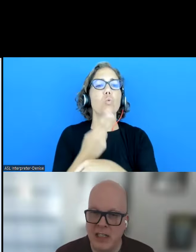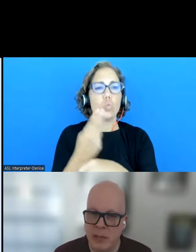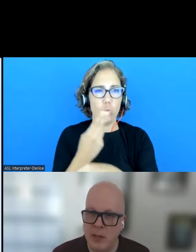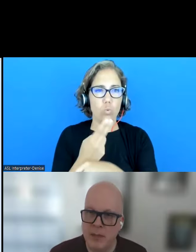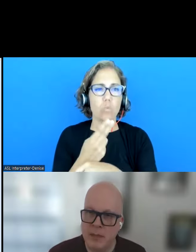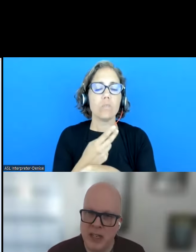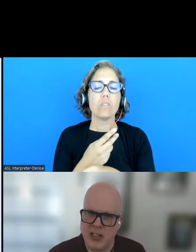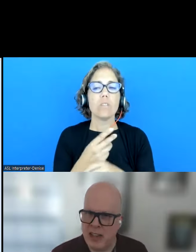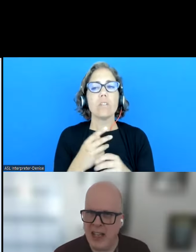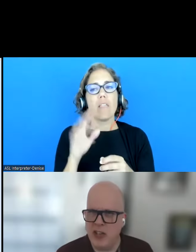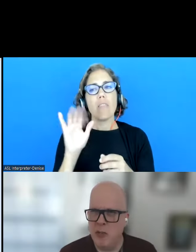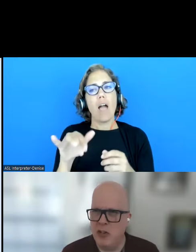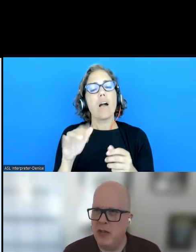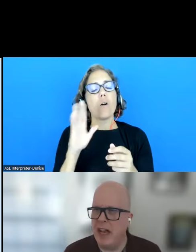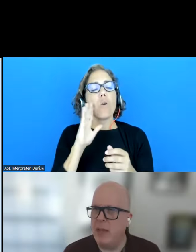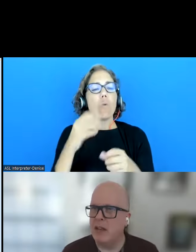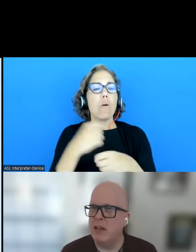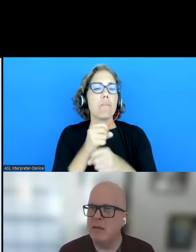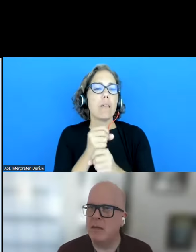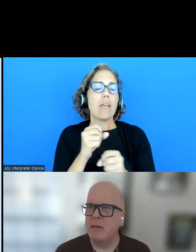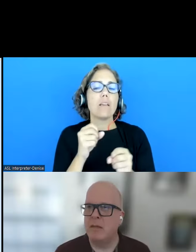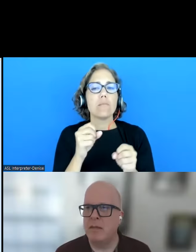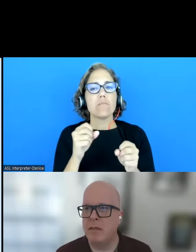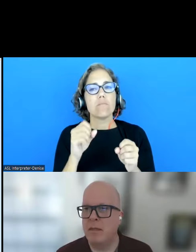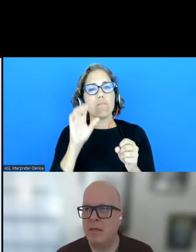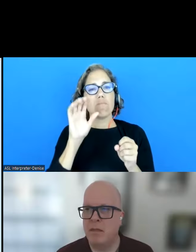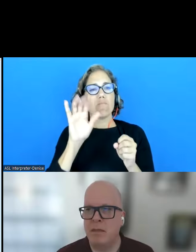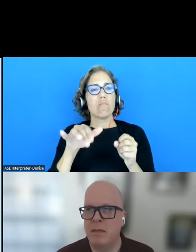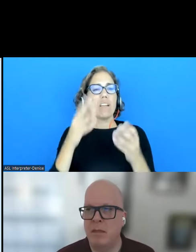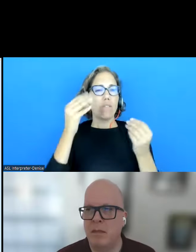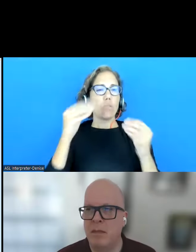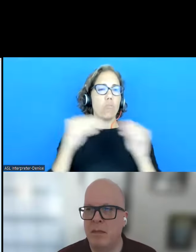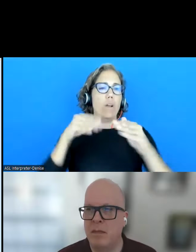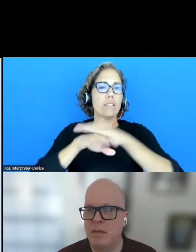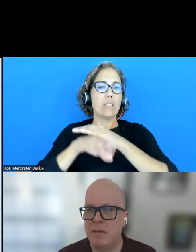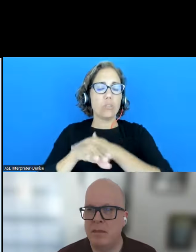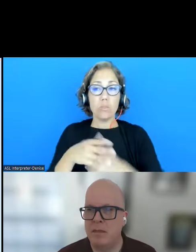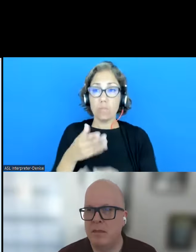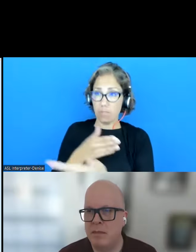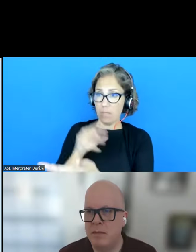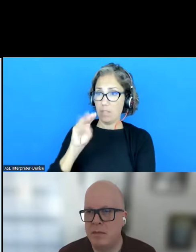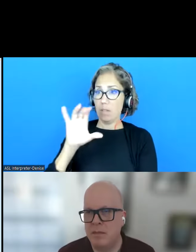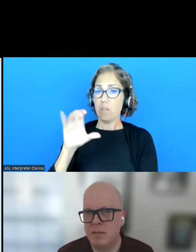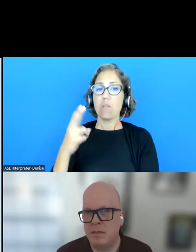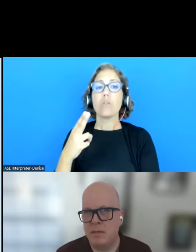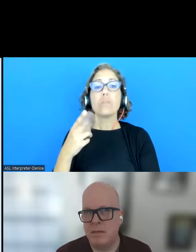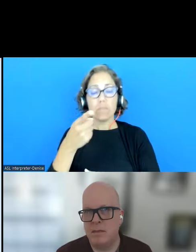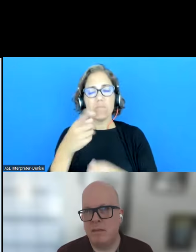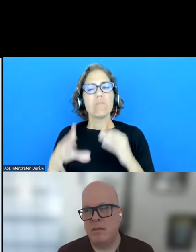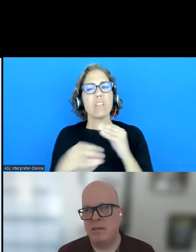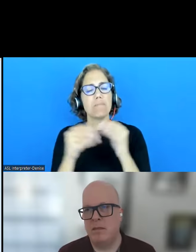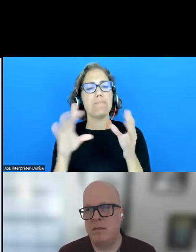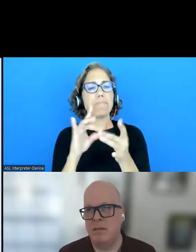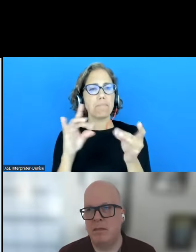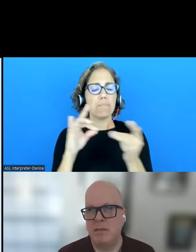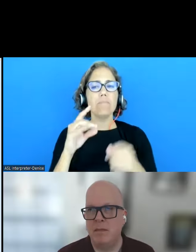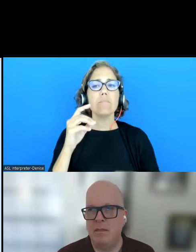that accessible. Is there anything else you would do with that, Mick? Just a couple of trivial comments, making sure that